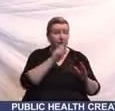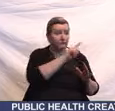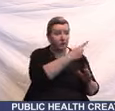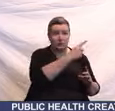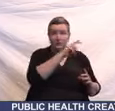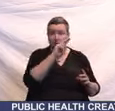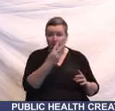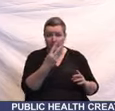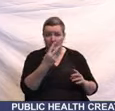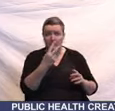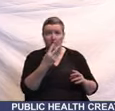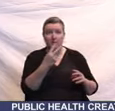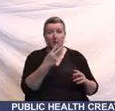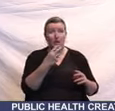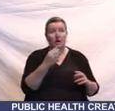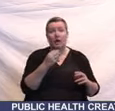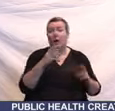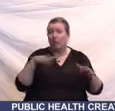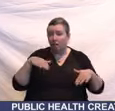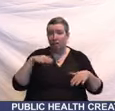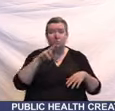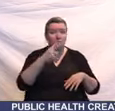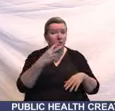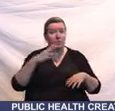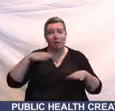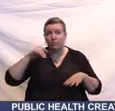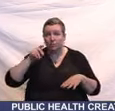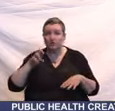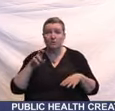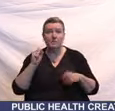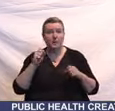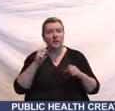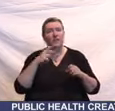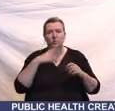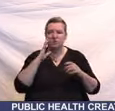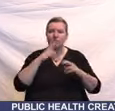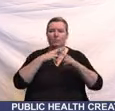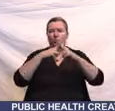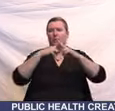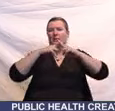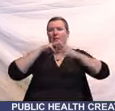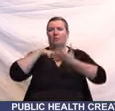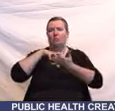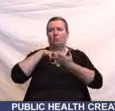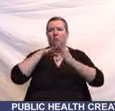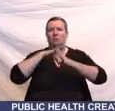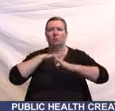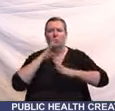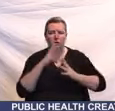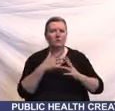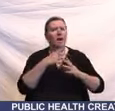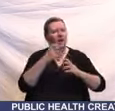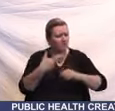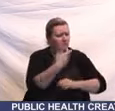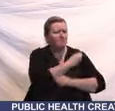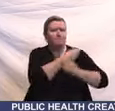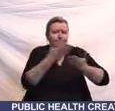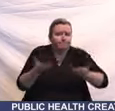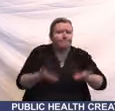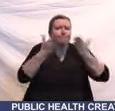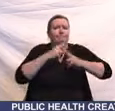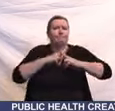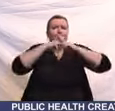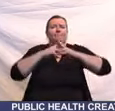was vaccinated earlier this year now needs to step up for their boosters. Let's take a look, if we can,